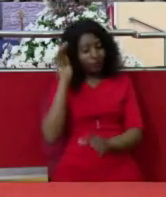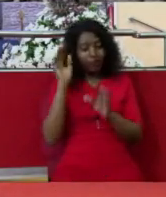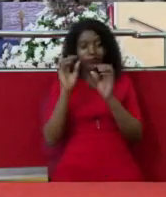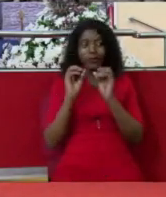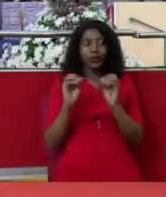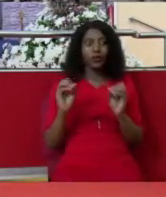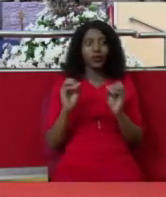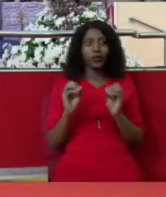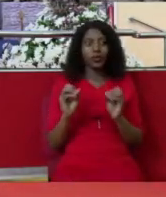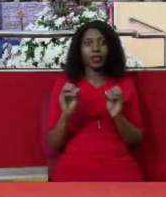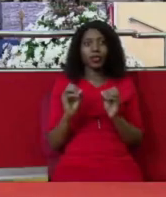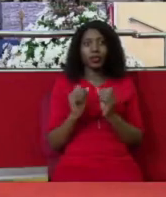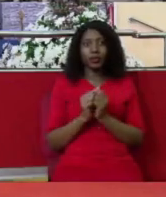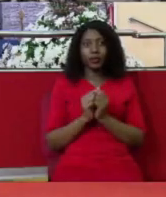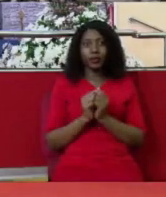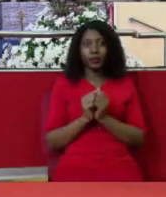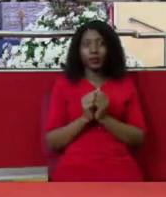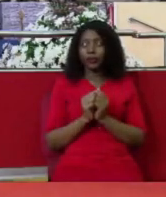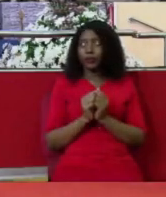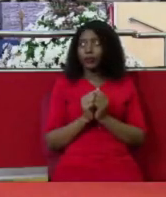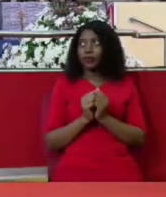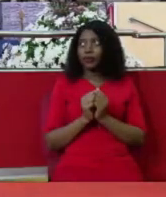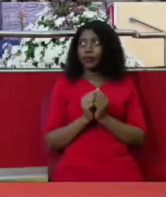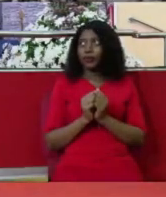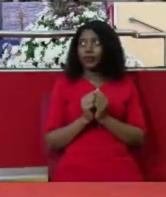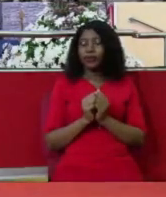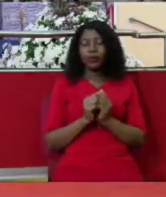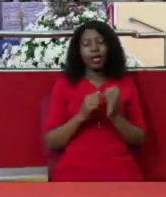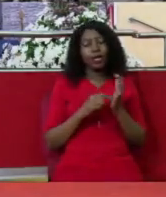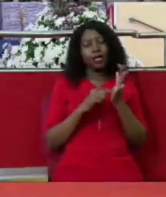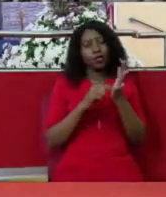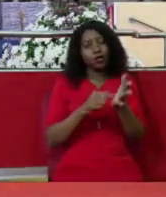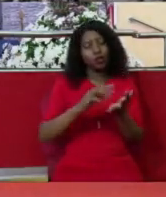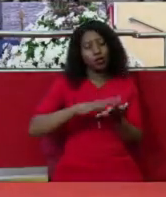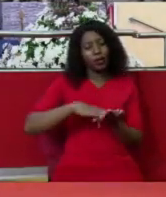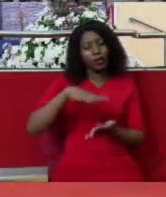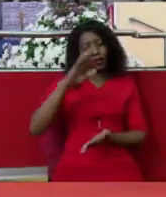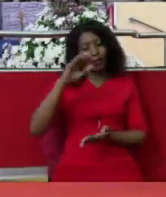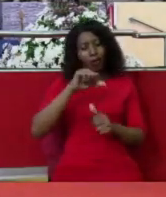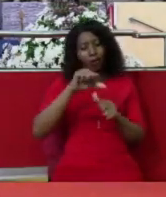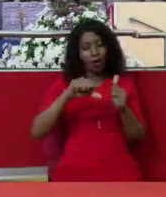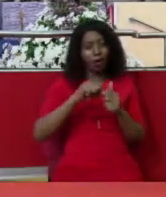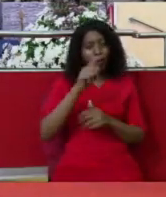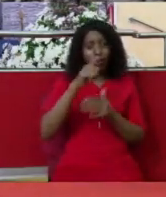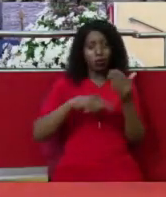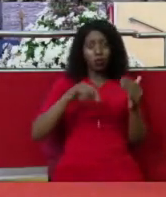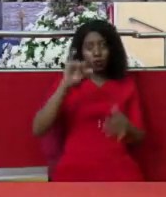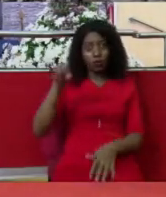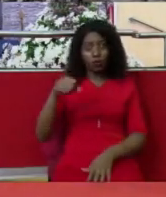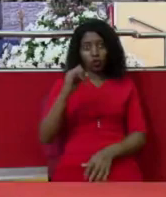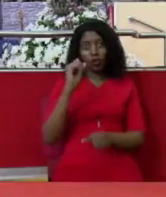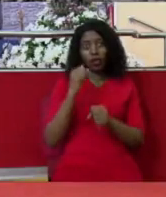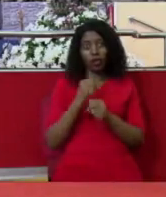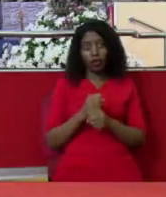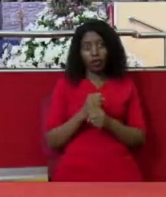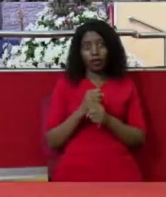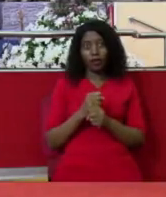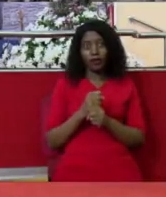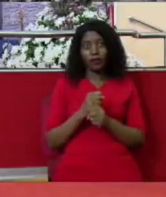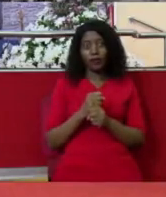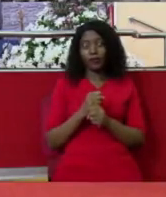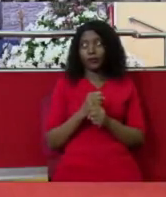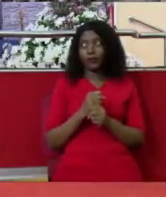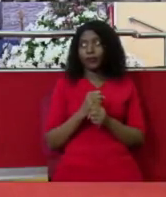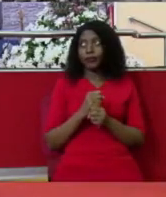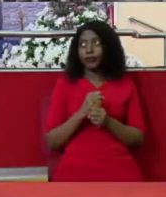ambazo alipitia kwa sababu ya uasi. It is indicating more about what Jonah did. Inasema zaidi kuhusu